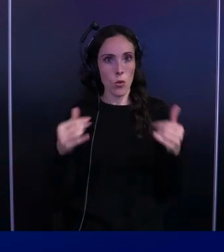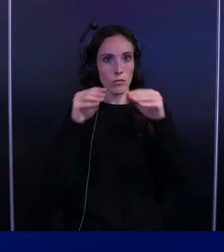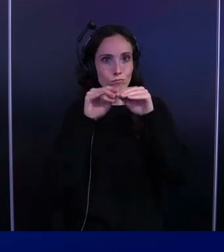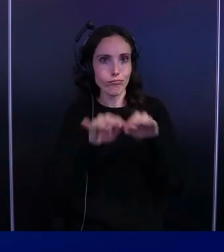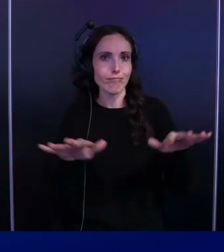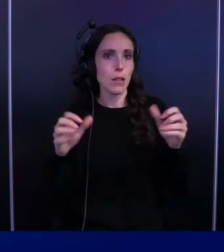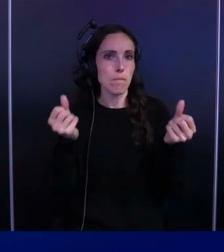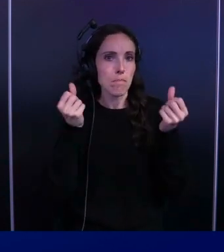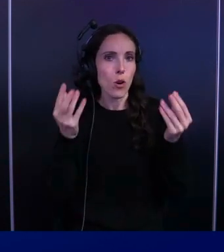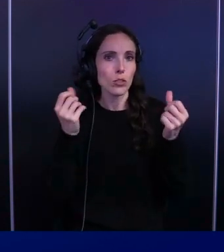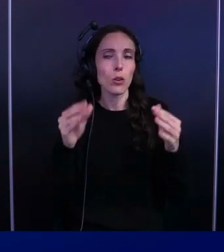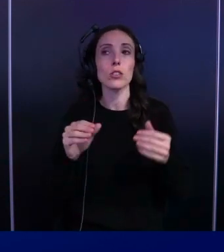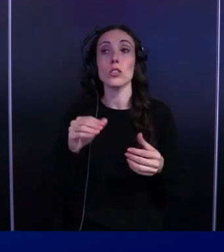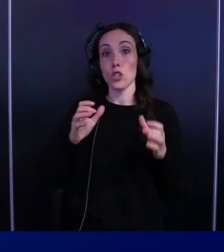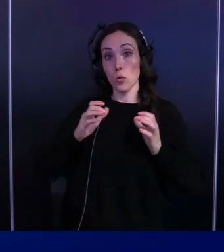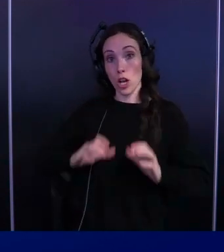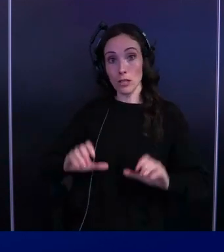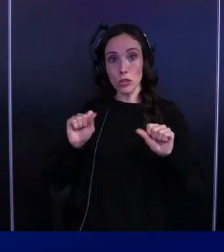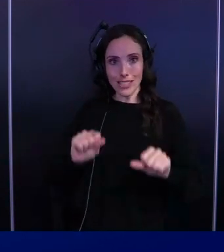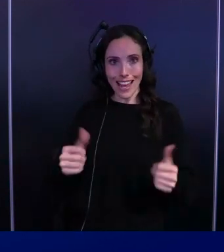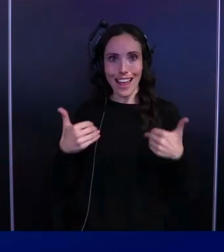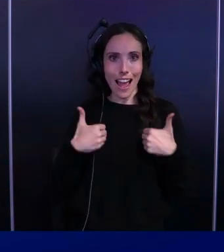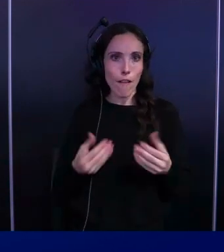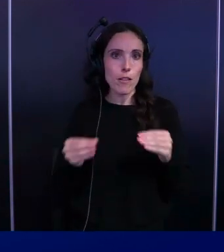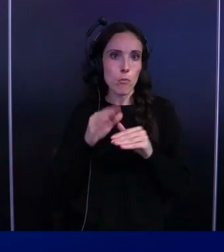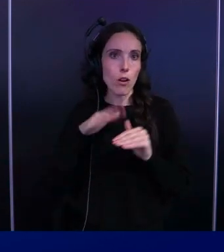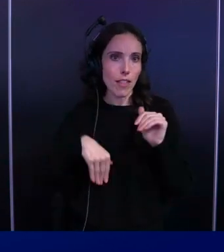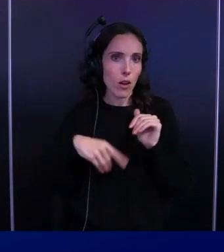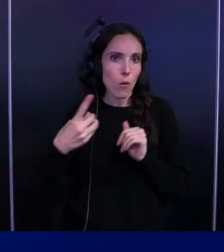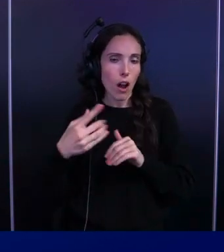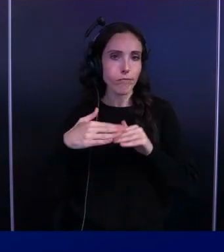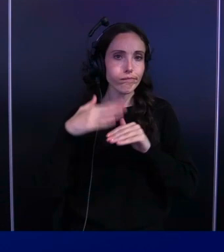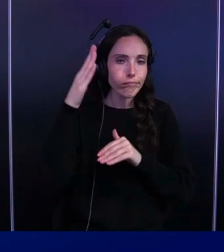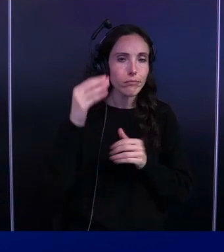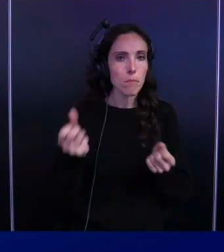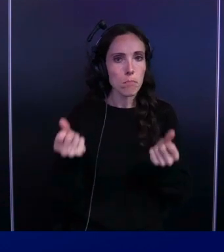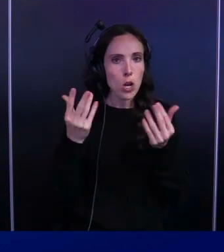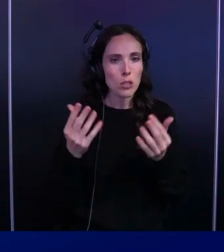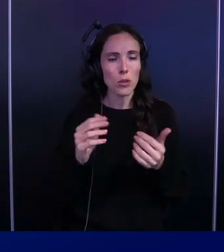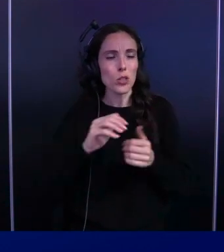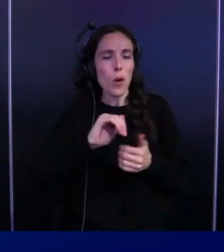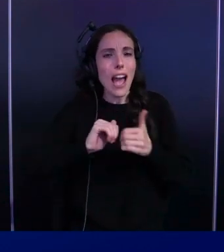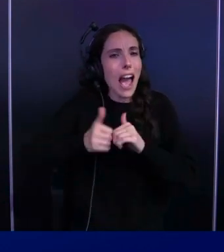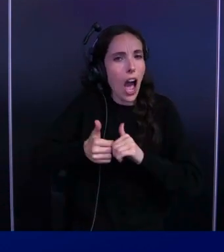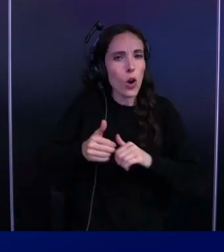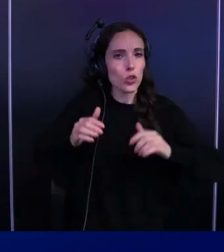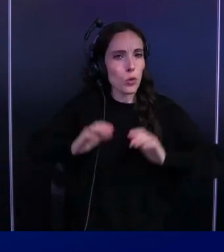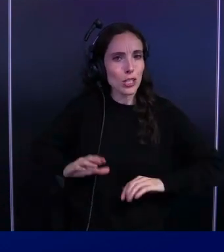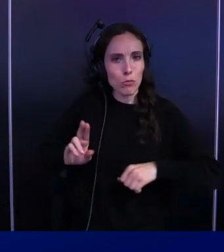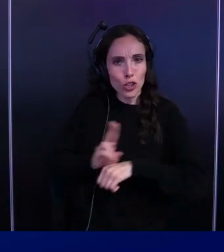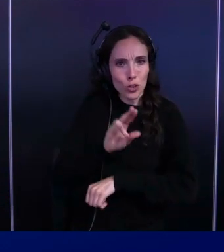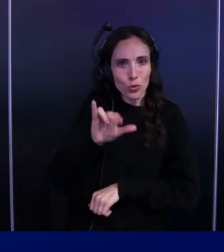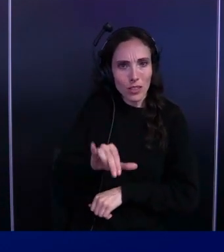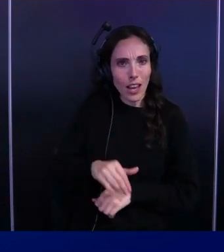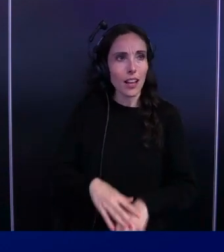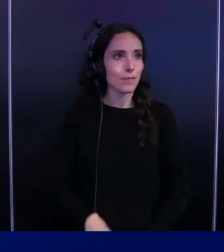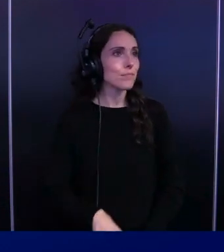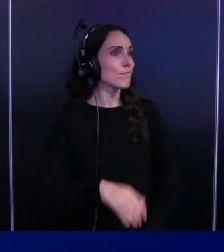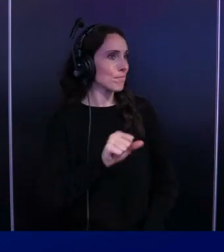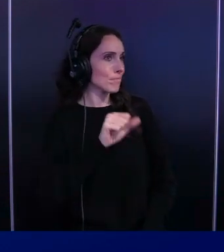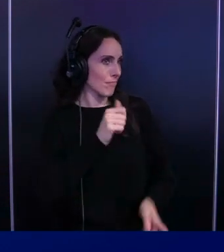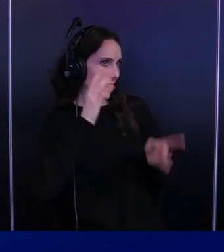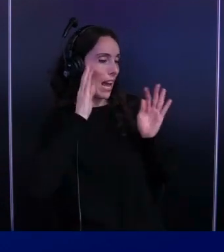can spin up multiple enclaves at a time. Do you want to maybe say how customers would use those multiple enclaves? Yeah, absolutely.